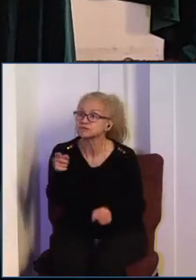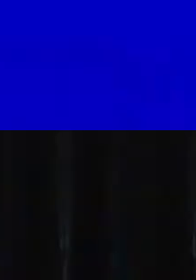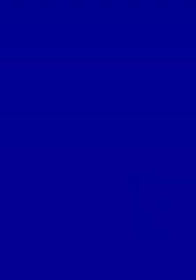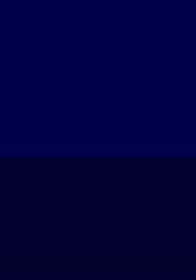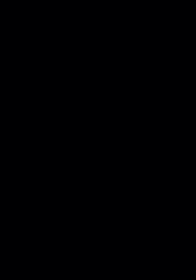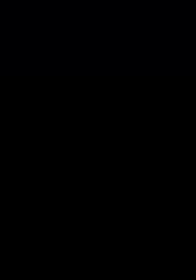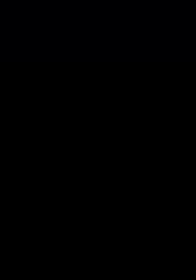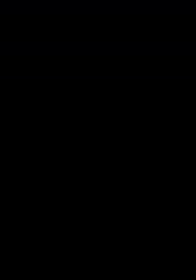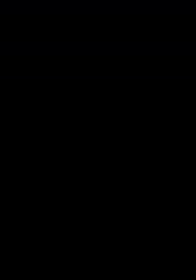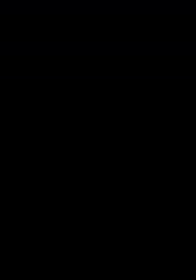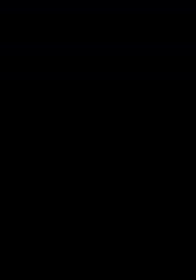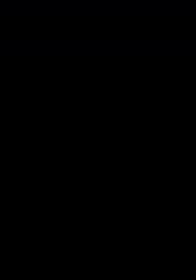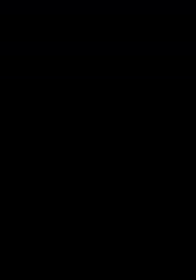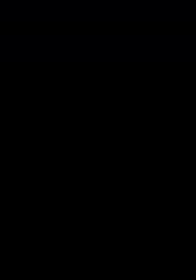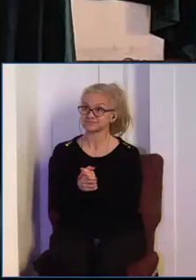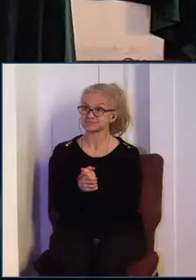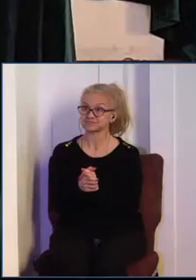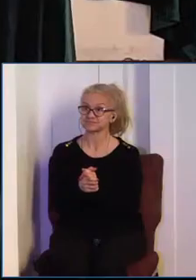today.